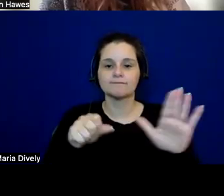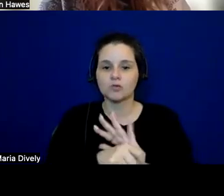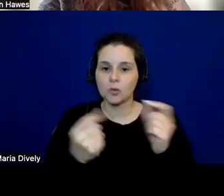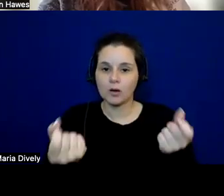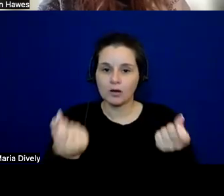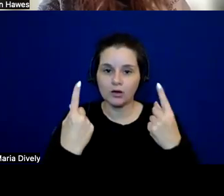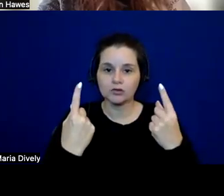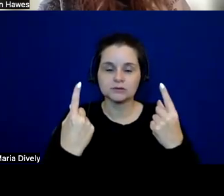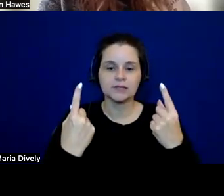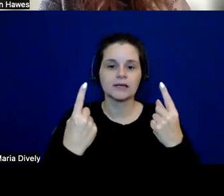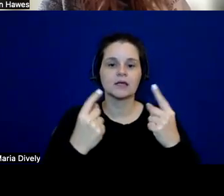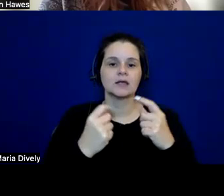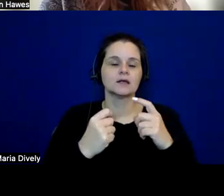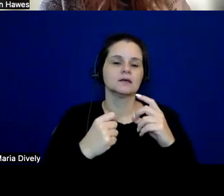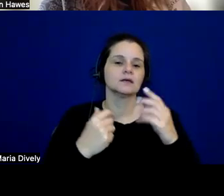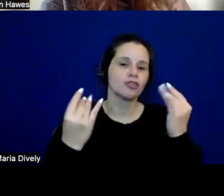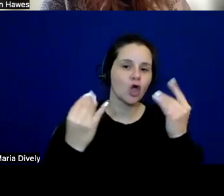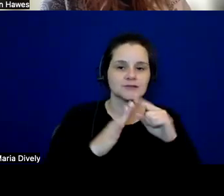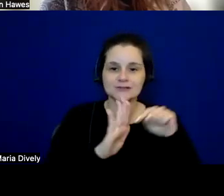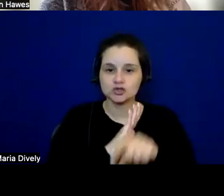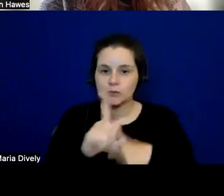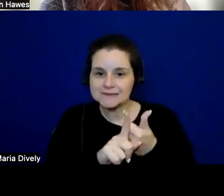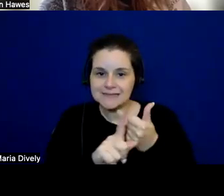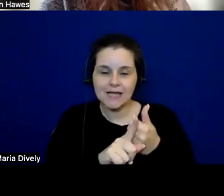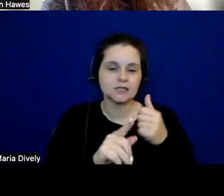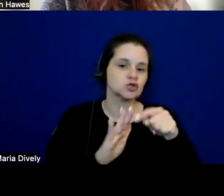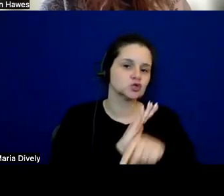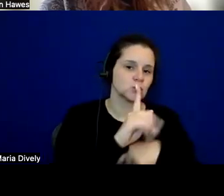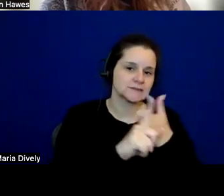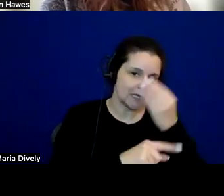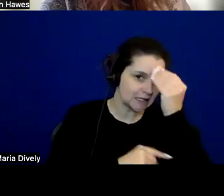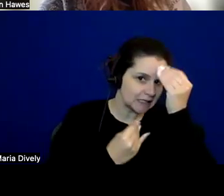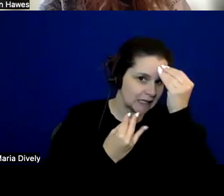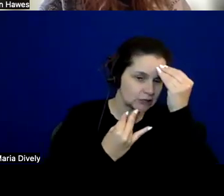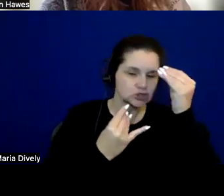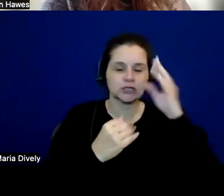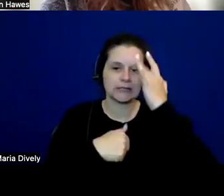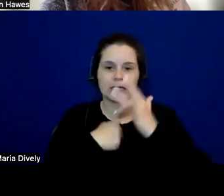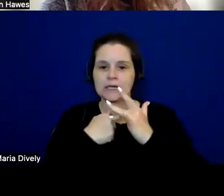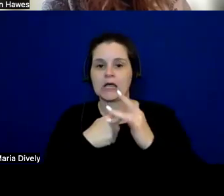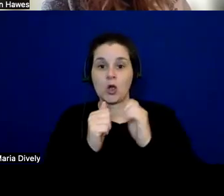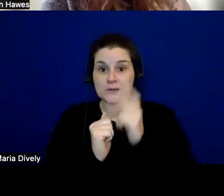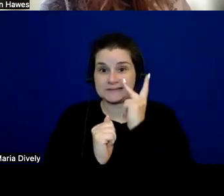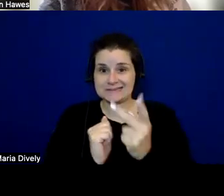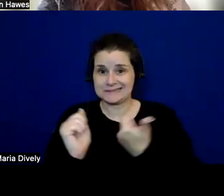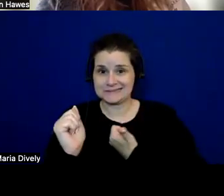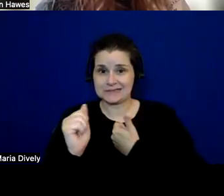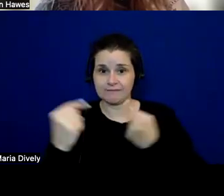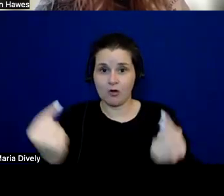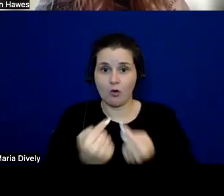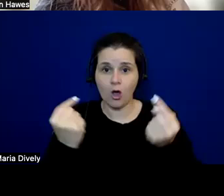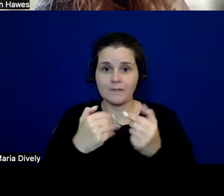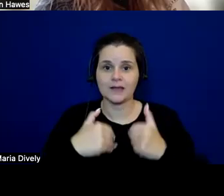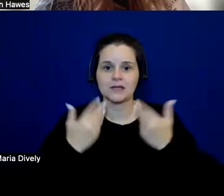that, thoughts of suicide, suicidal ideation, even maybe witnessing self-harm in our young people